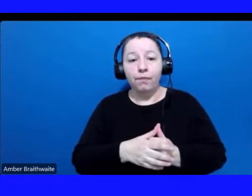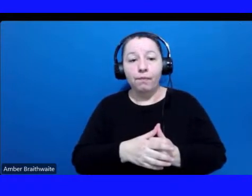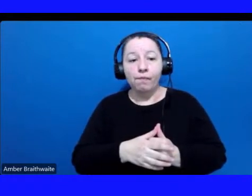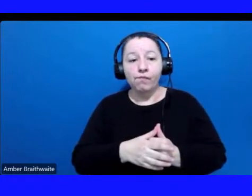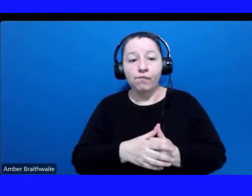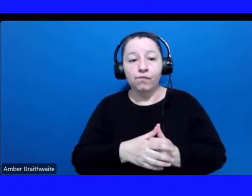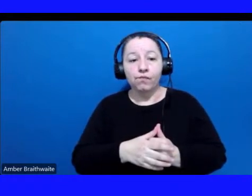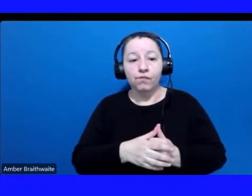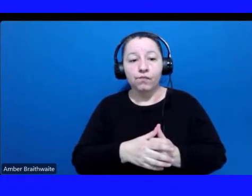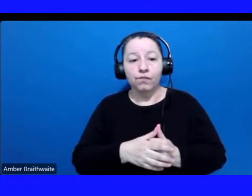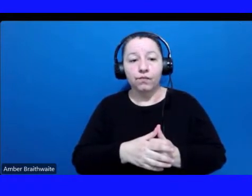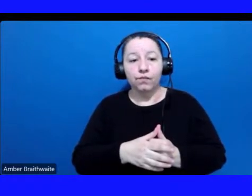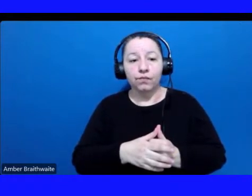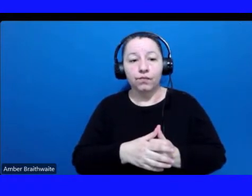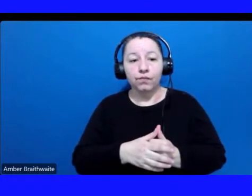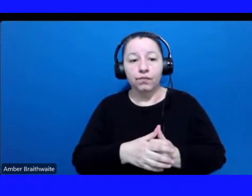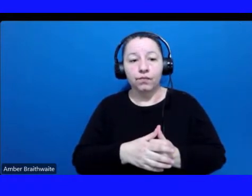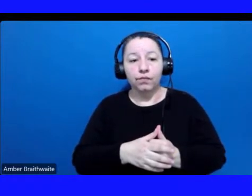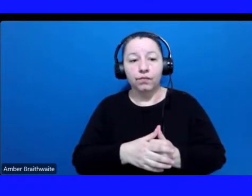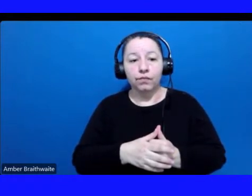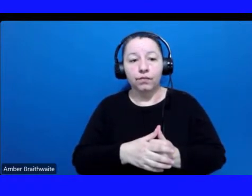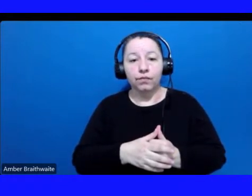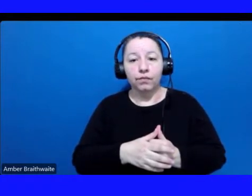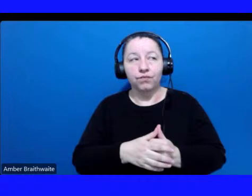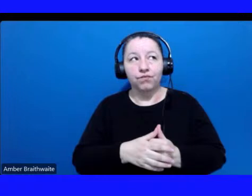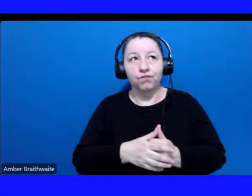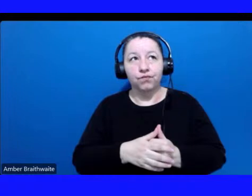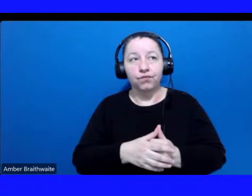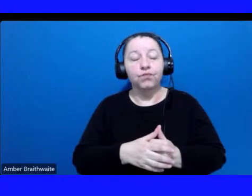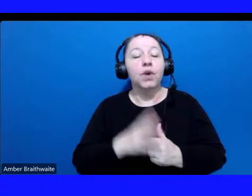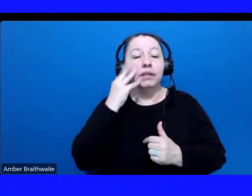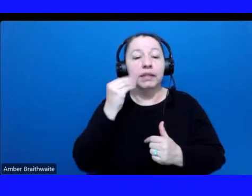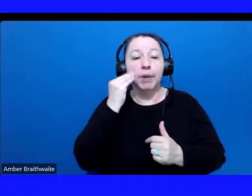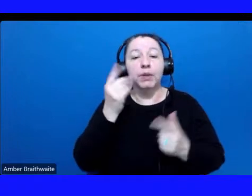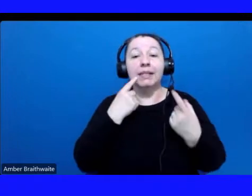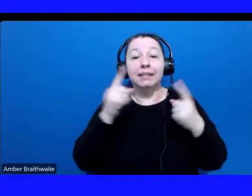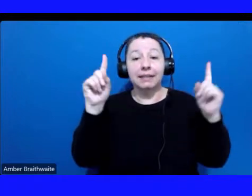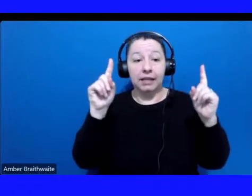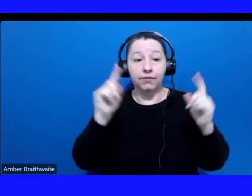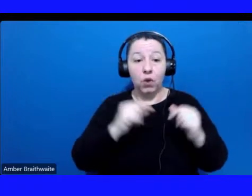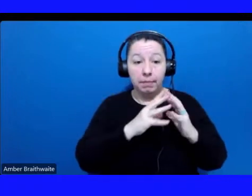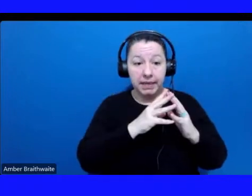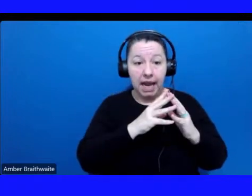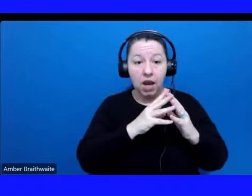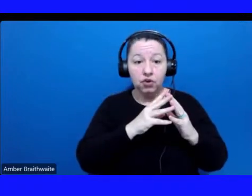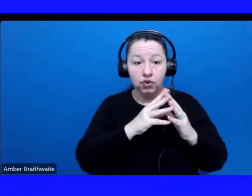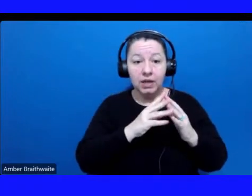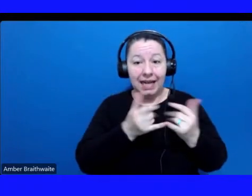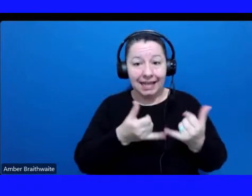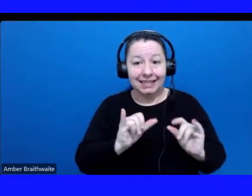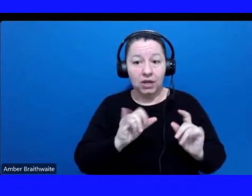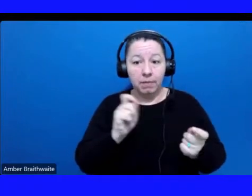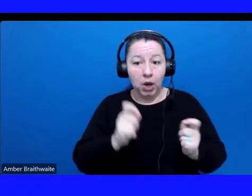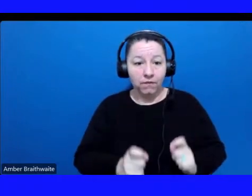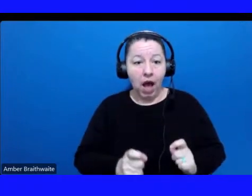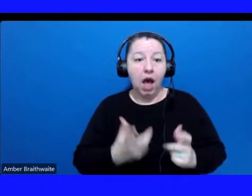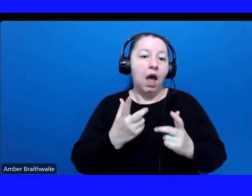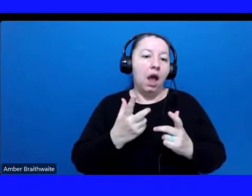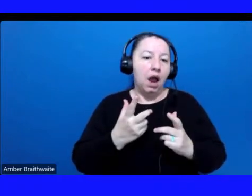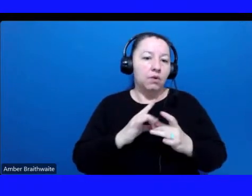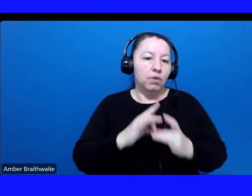million as part of the HIV Special Needs Plan New York State Department of Health Quality Incentive